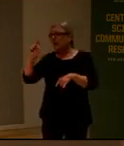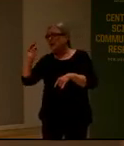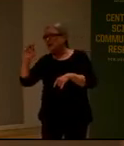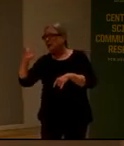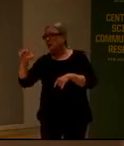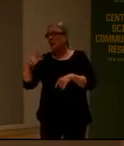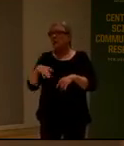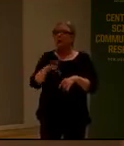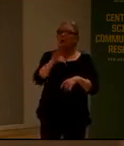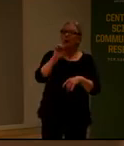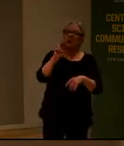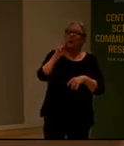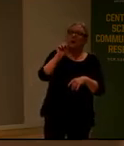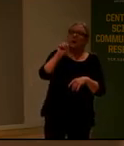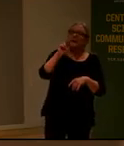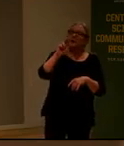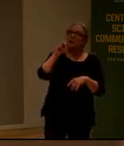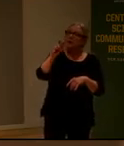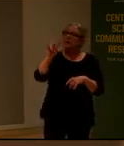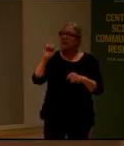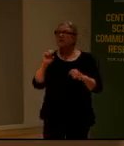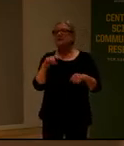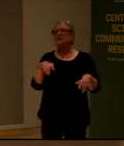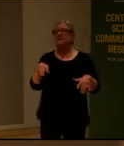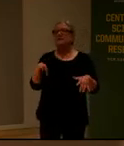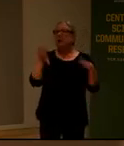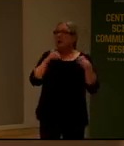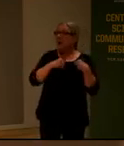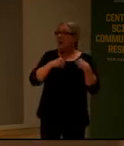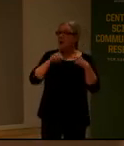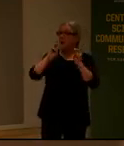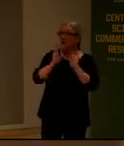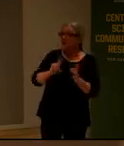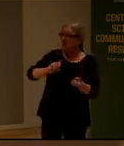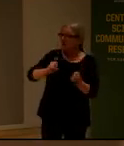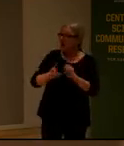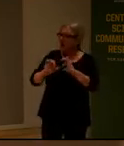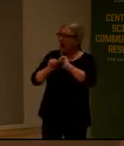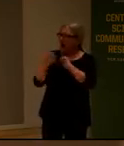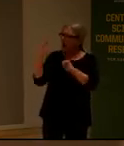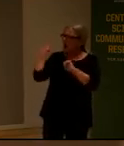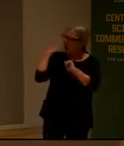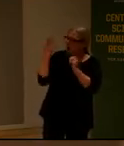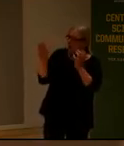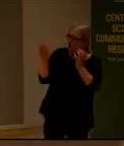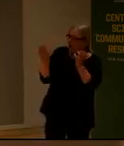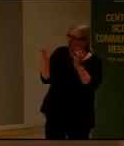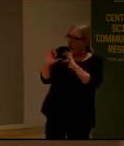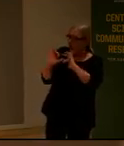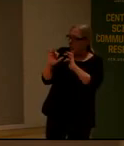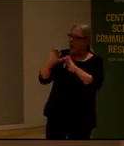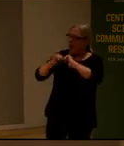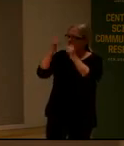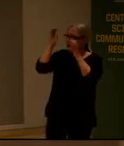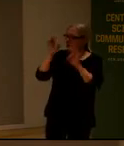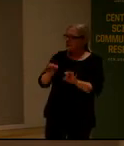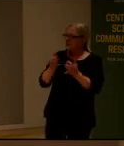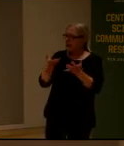the notion of climate change, less accepting of that? How do you think through that, about how to communicate? Yeah.